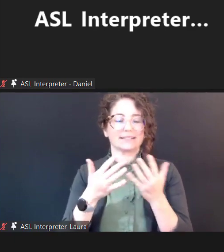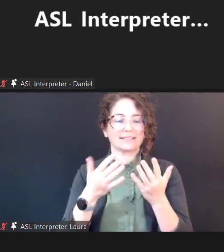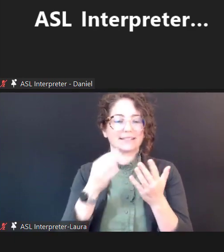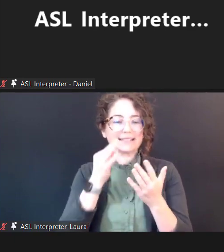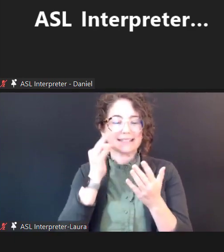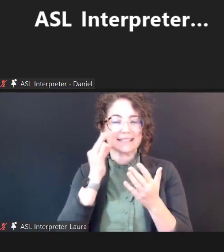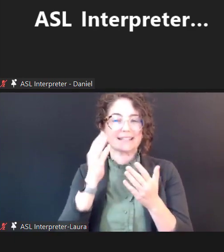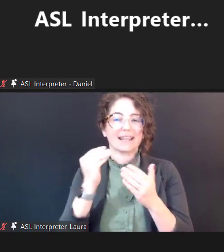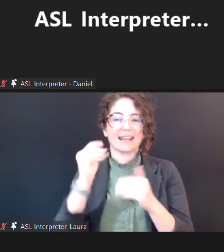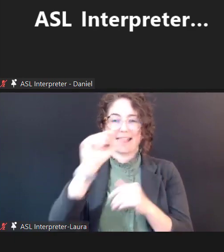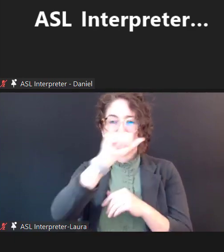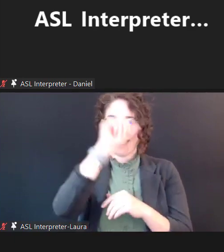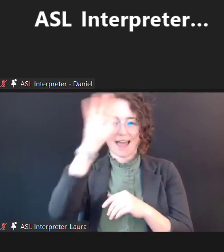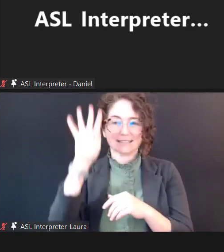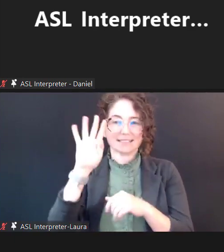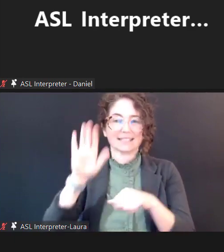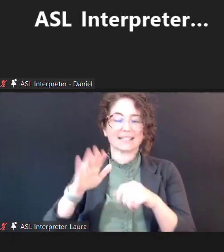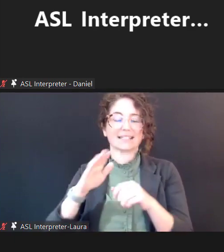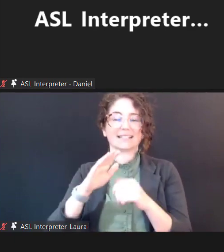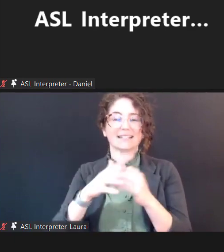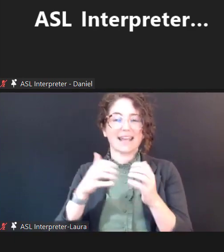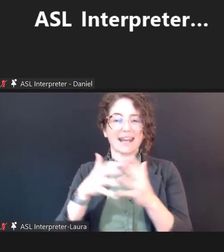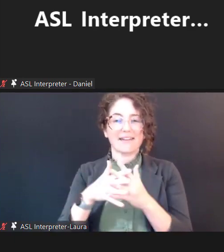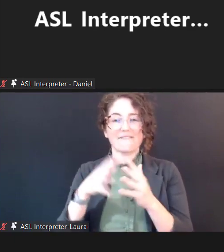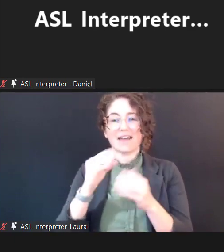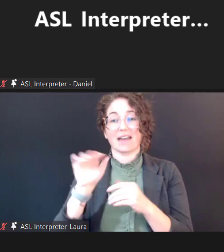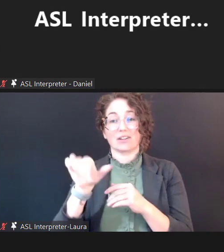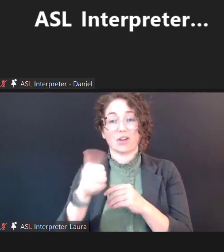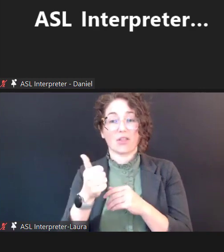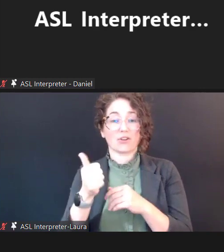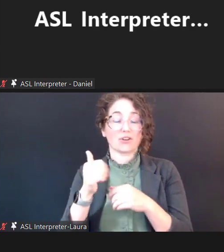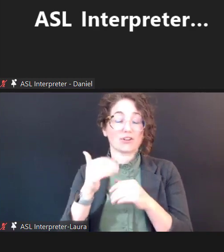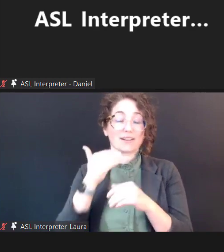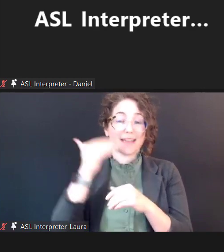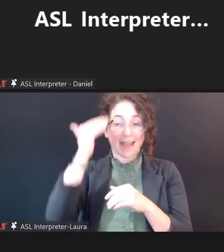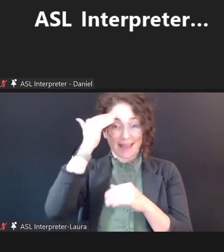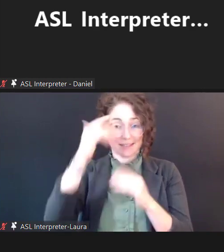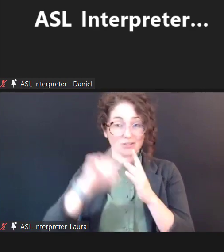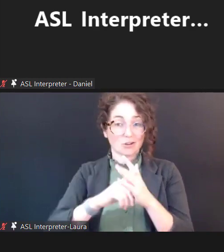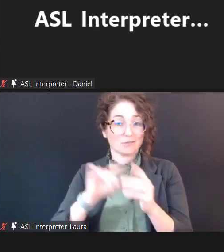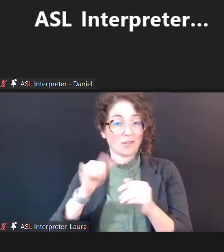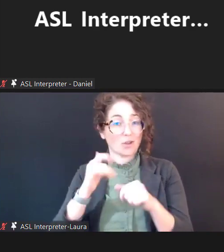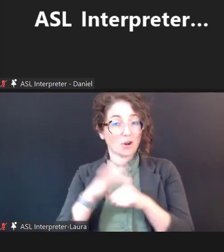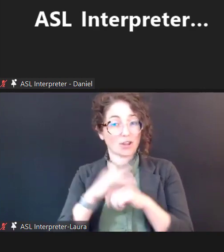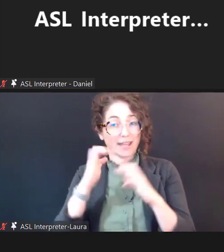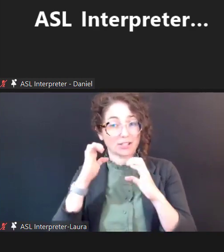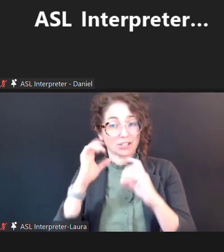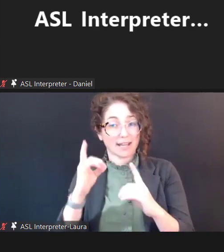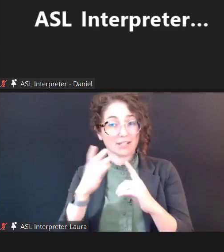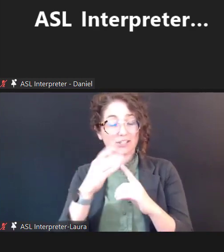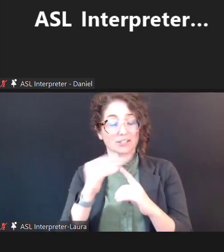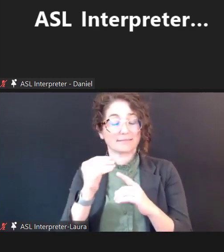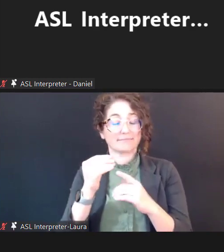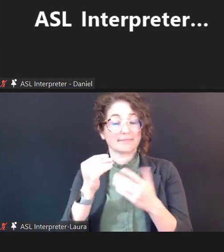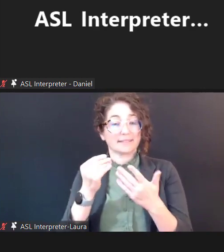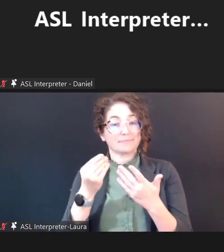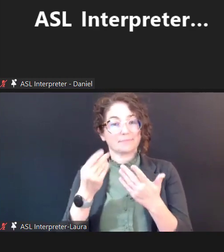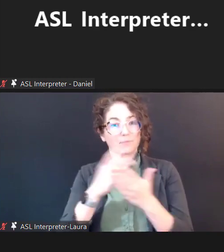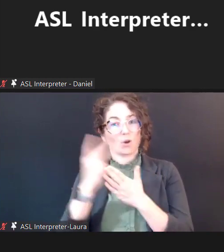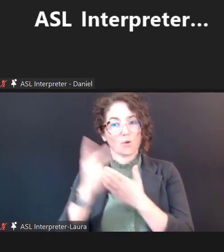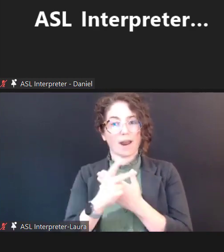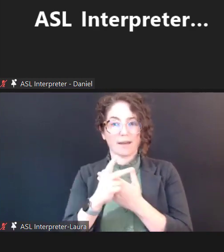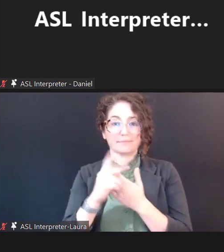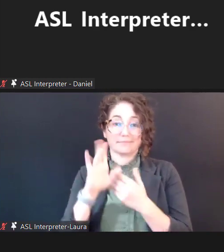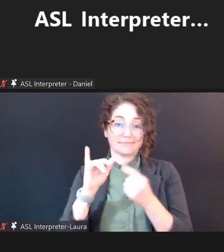Alaska Native and Migrant Head Start, as well as other early care and education programs over that 20 years that